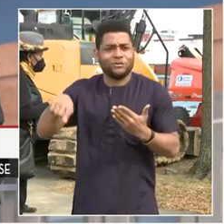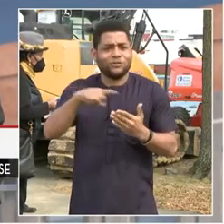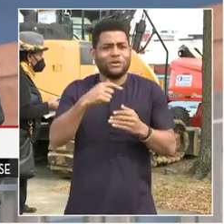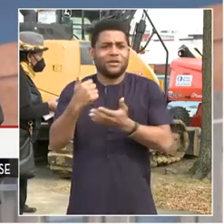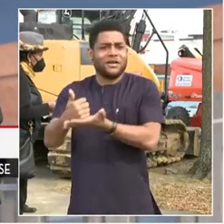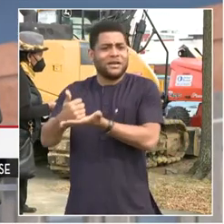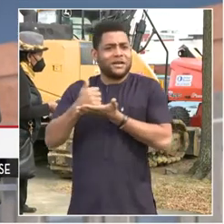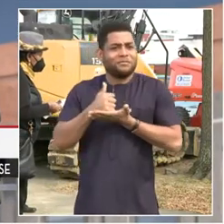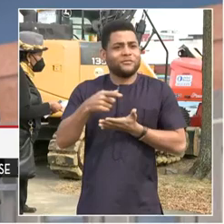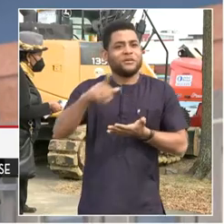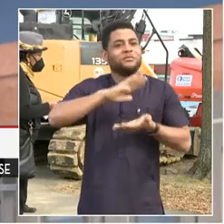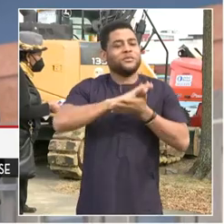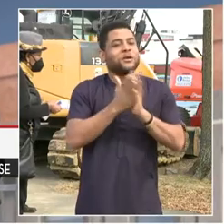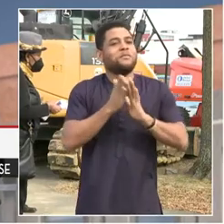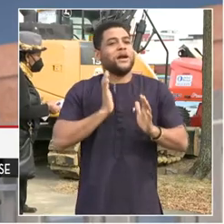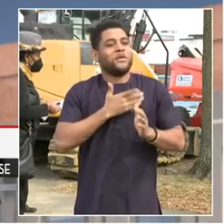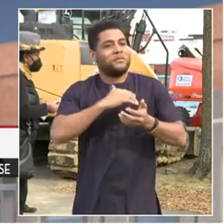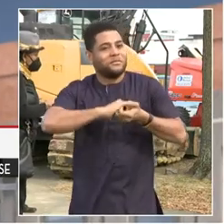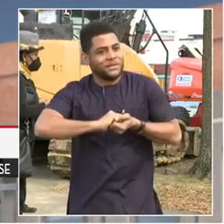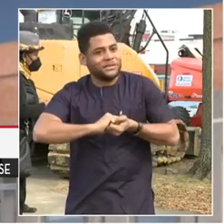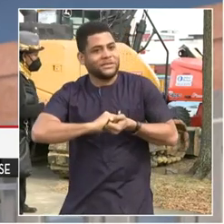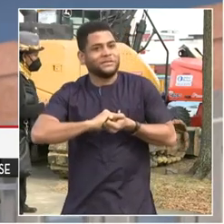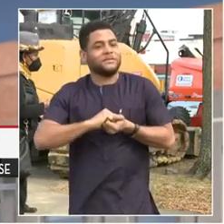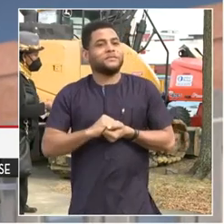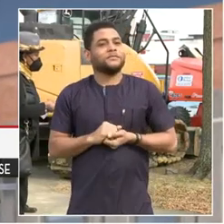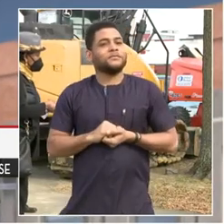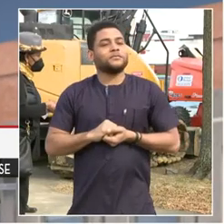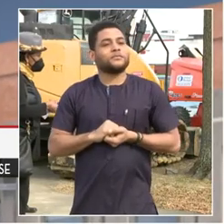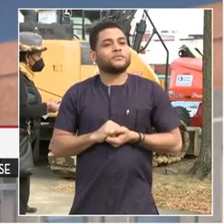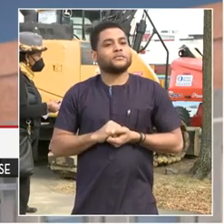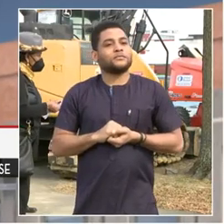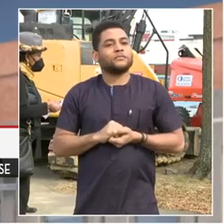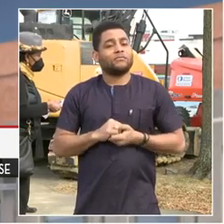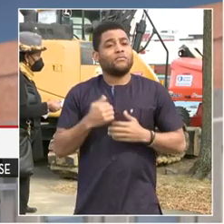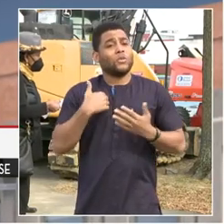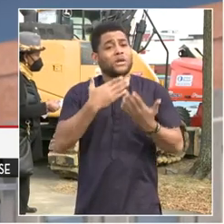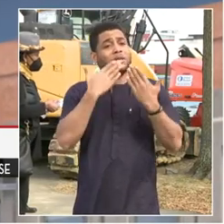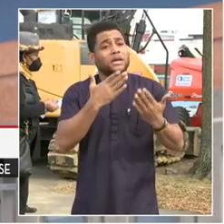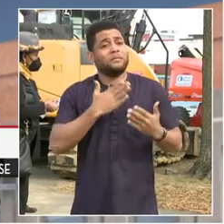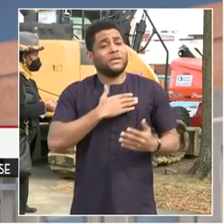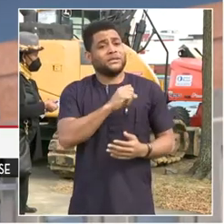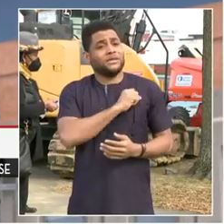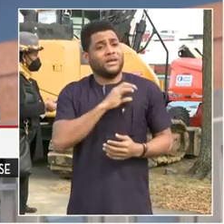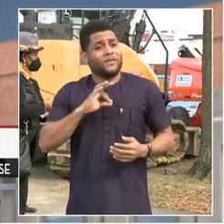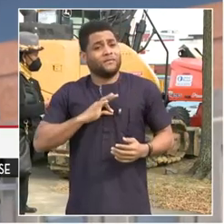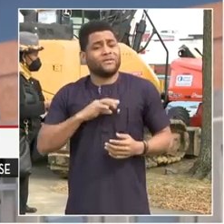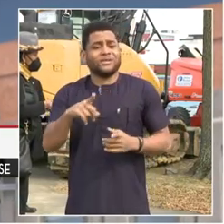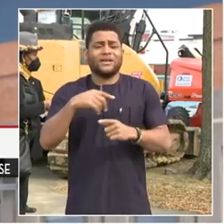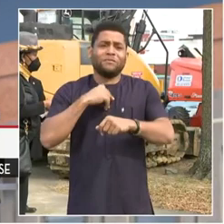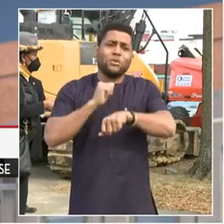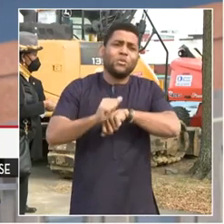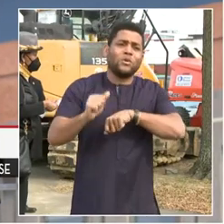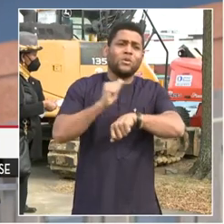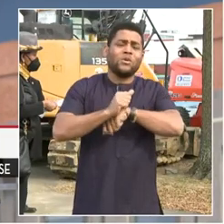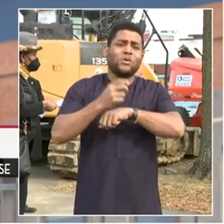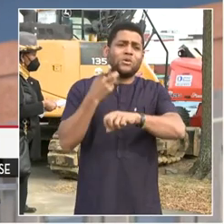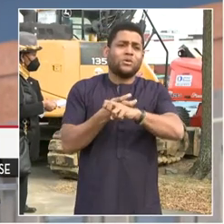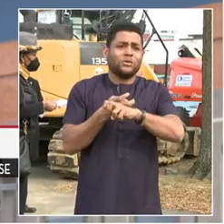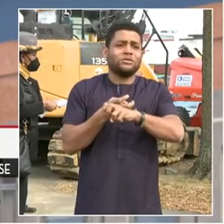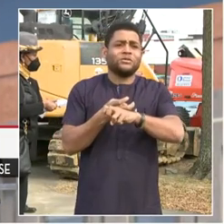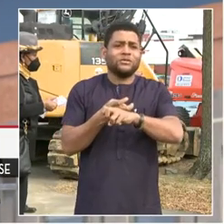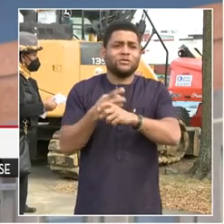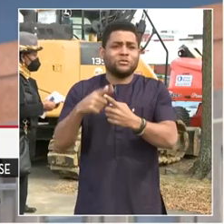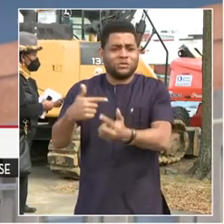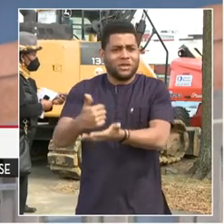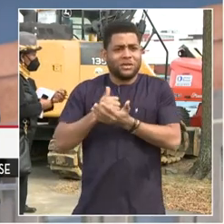today. And I want to thank all of my staff who worked so hard to be able to get us where